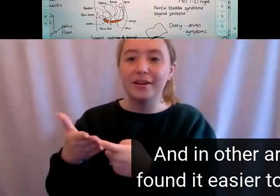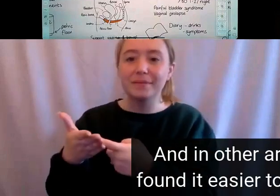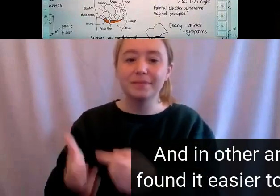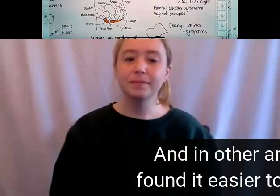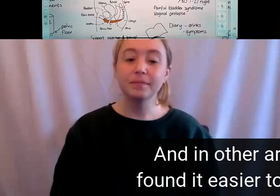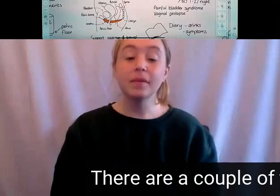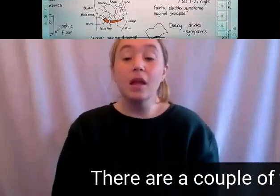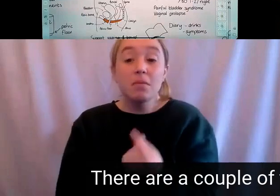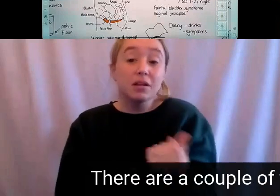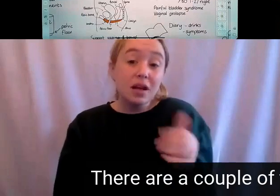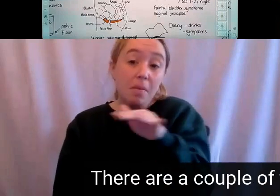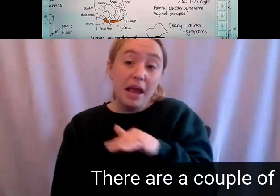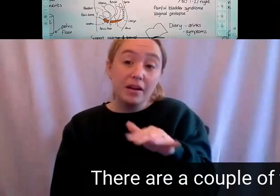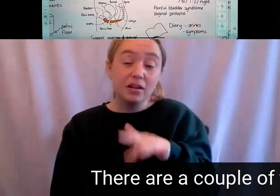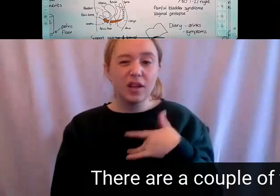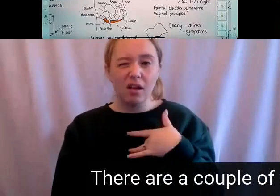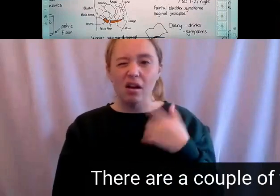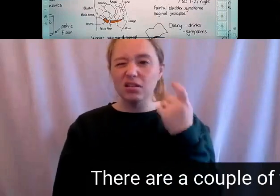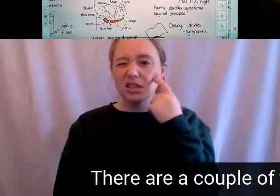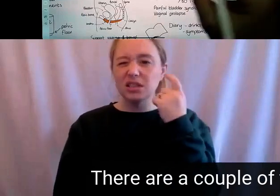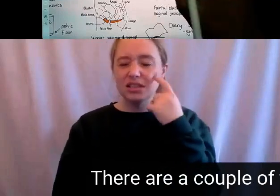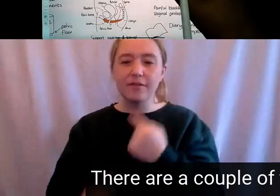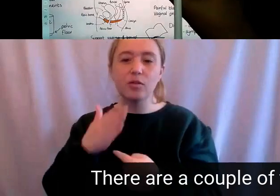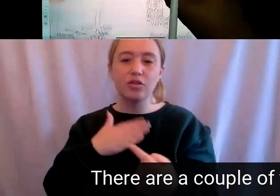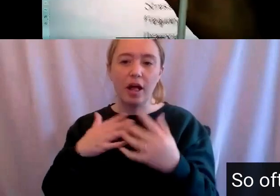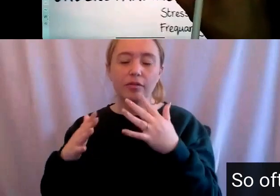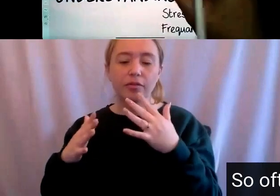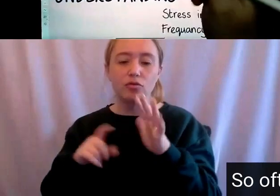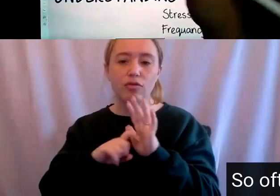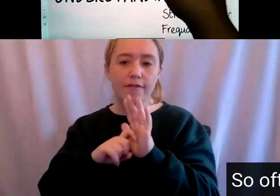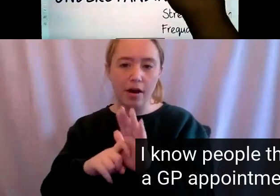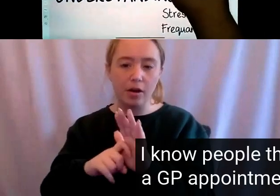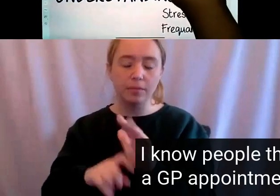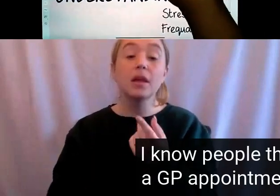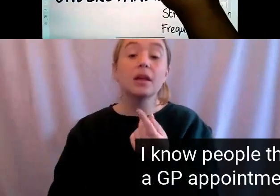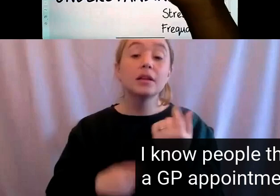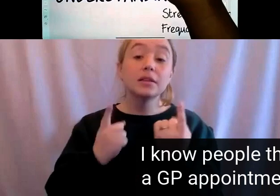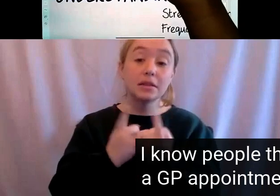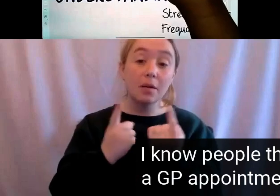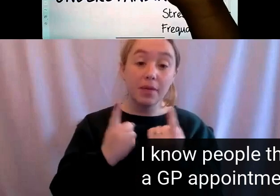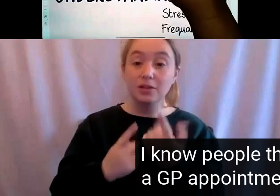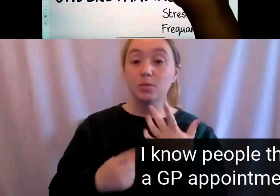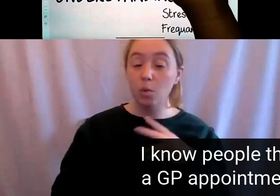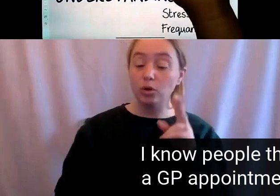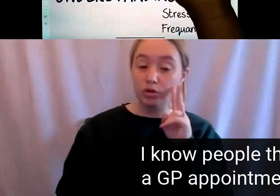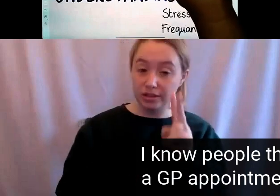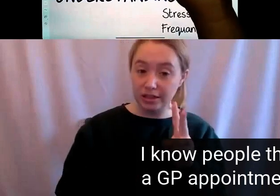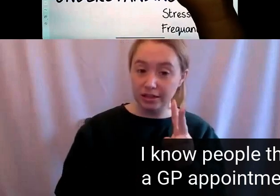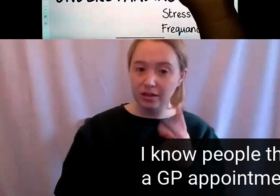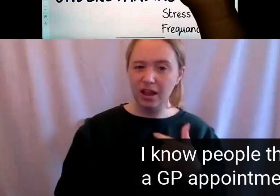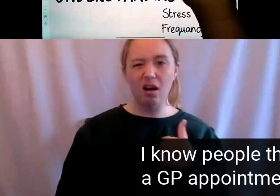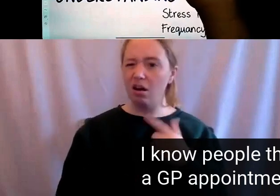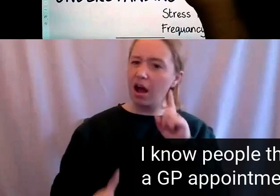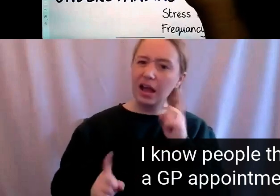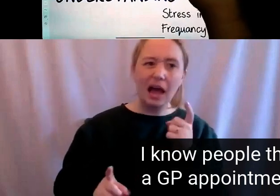a self-referral. There are a couple of things we like checked. So often it is, I know people think, oh, I can't get a GP appointment,